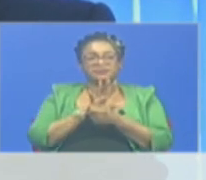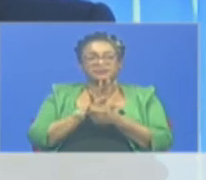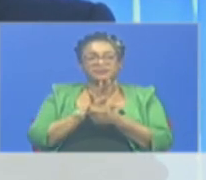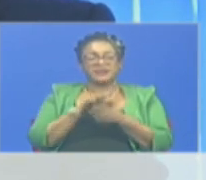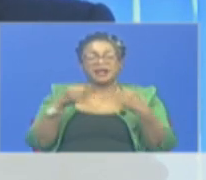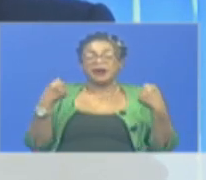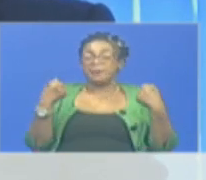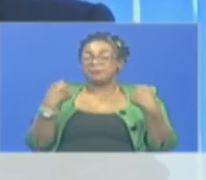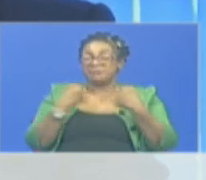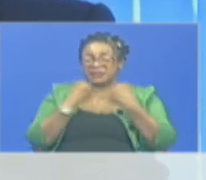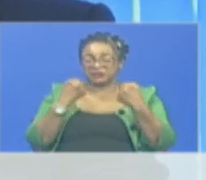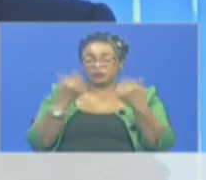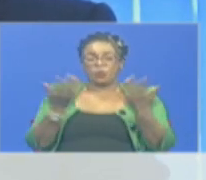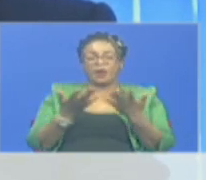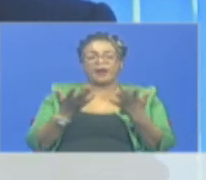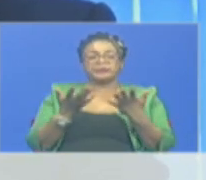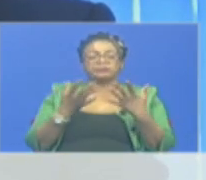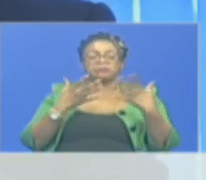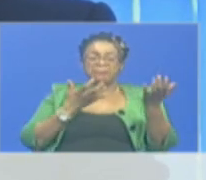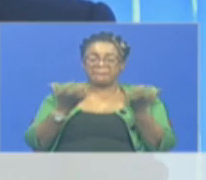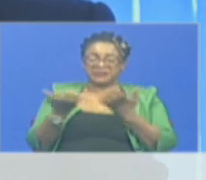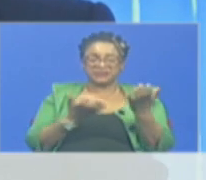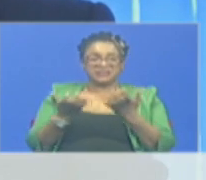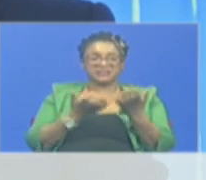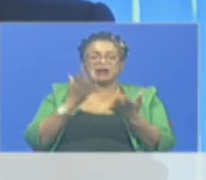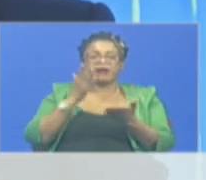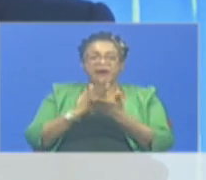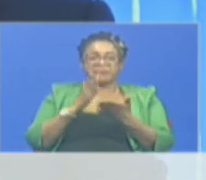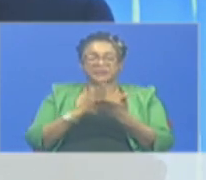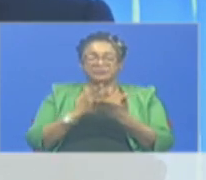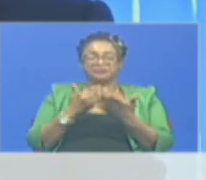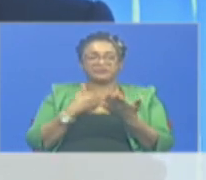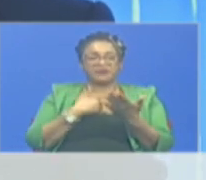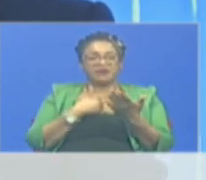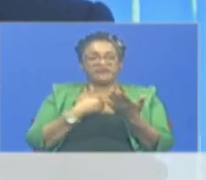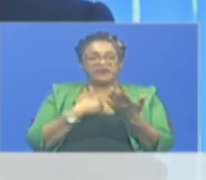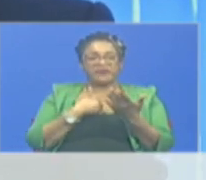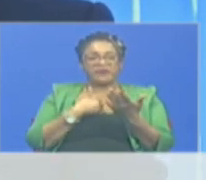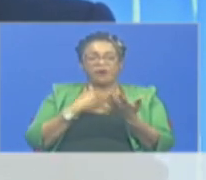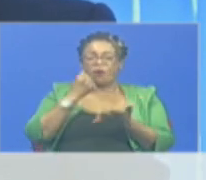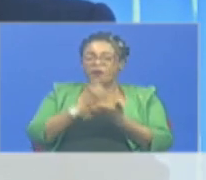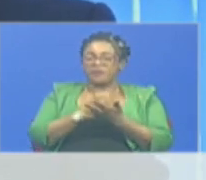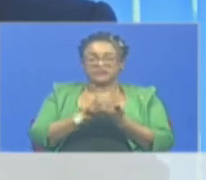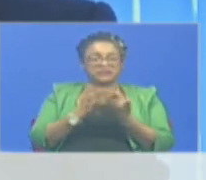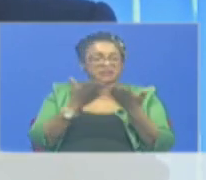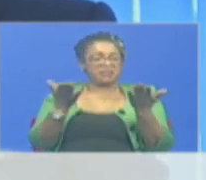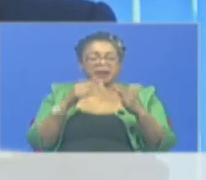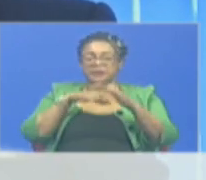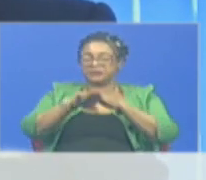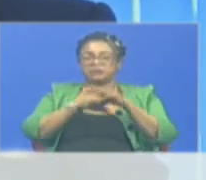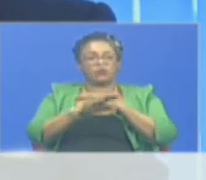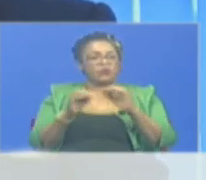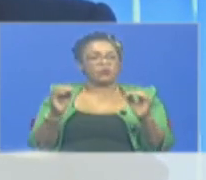impacts, where businesses have been dramatically impacted, where offices are no longer accessible.